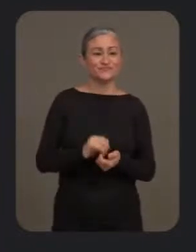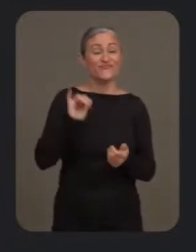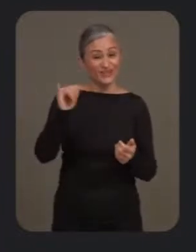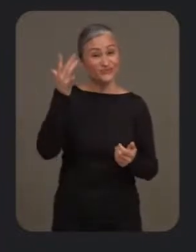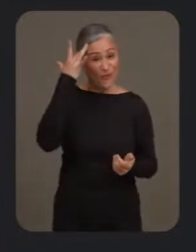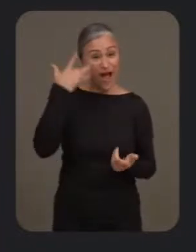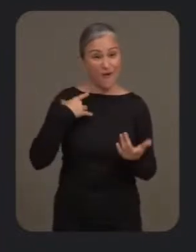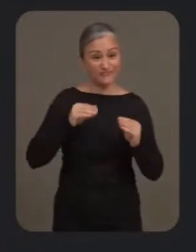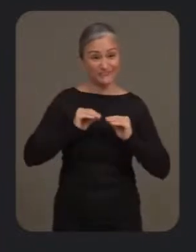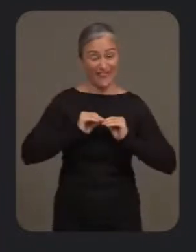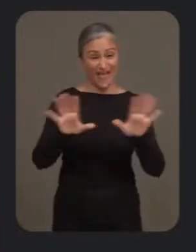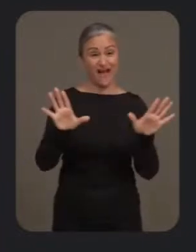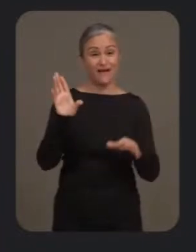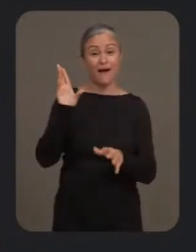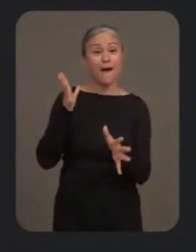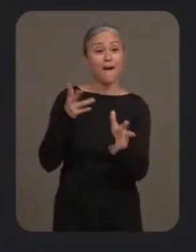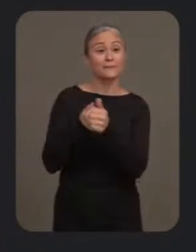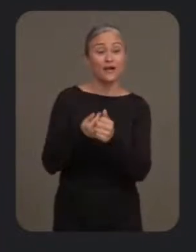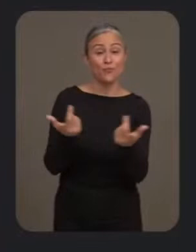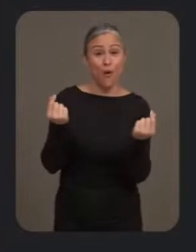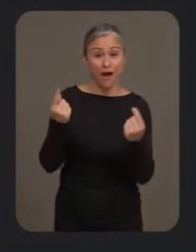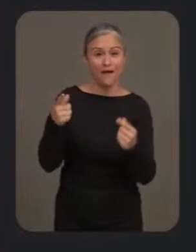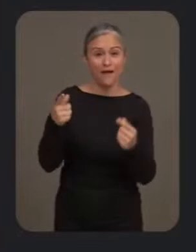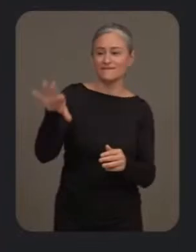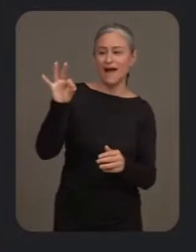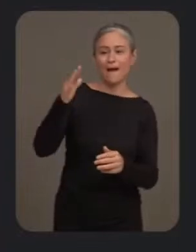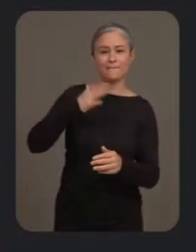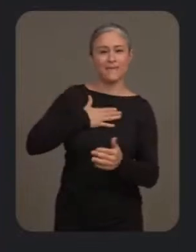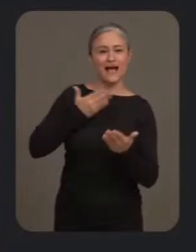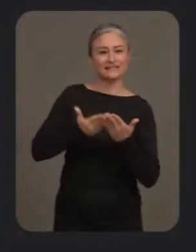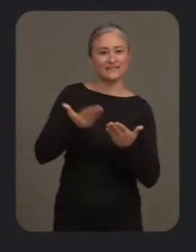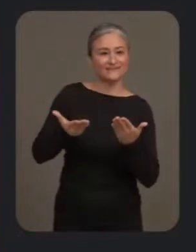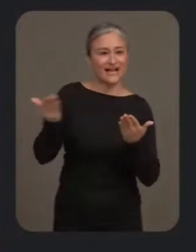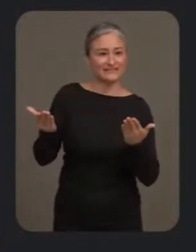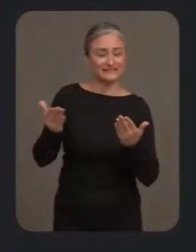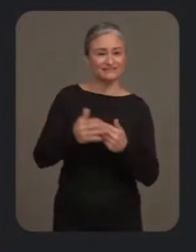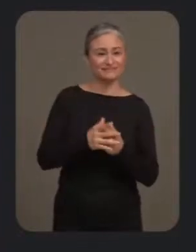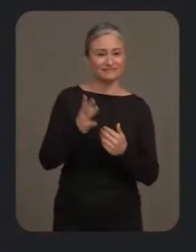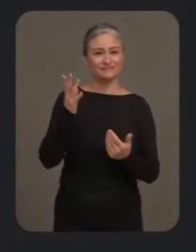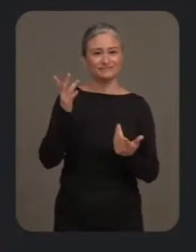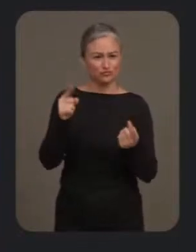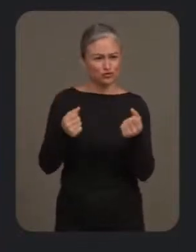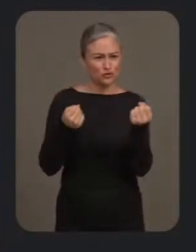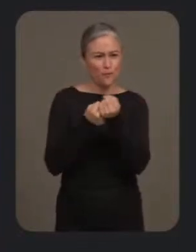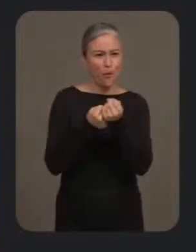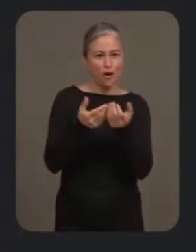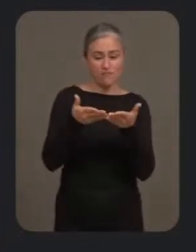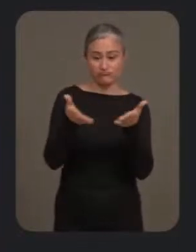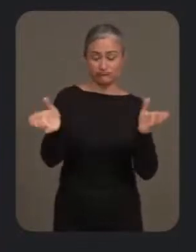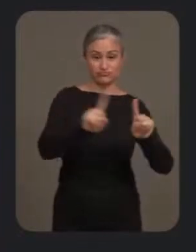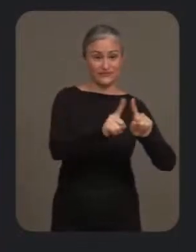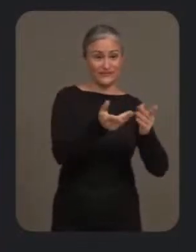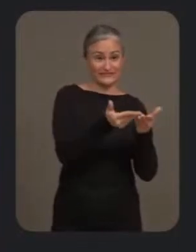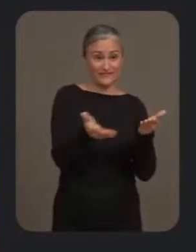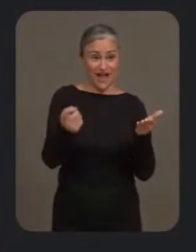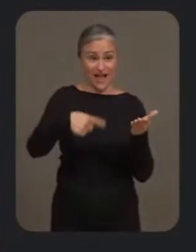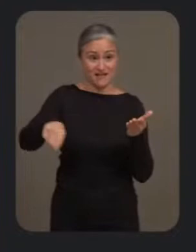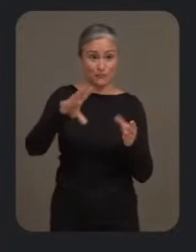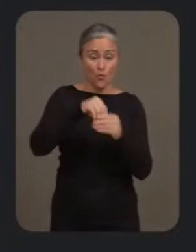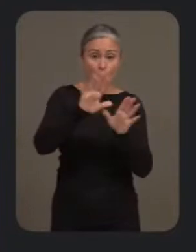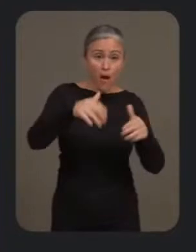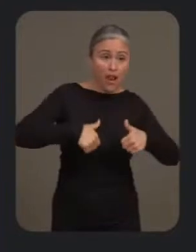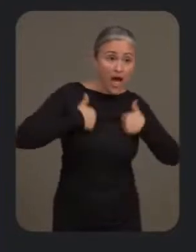is why we're launching a major update to our Find My Device experience to support a wide range of devices in your life,